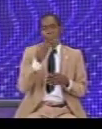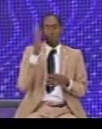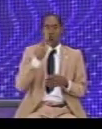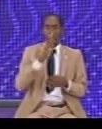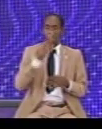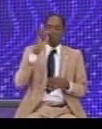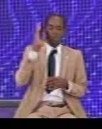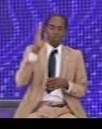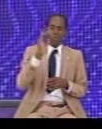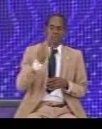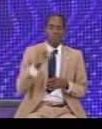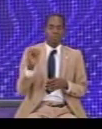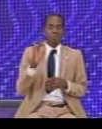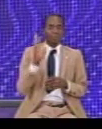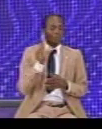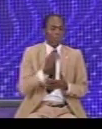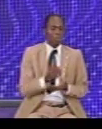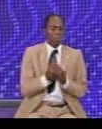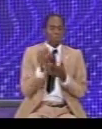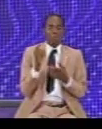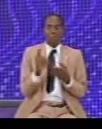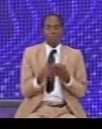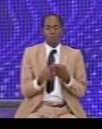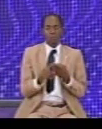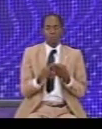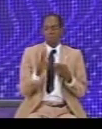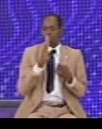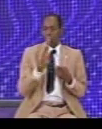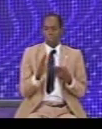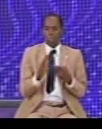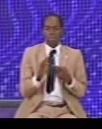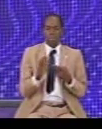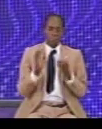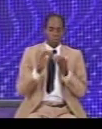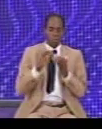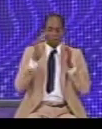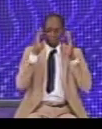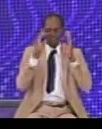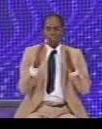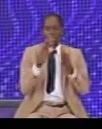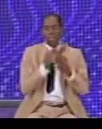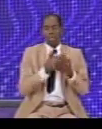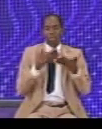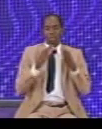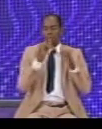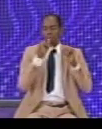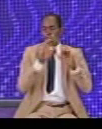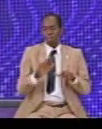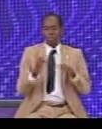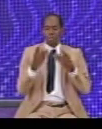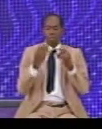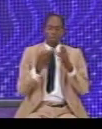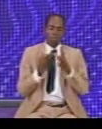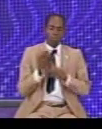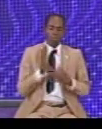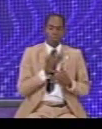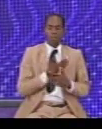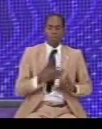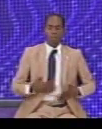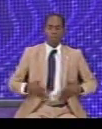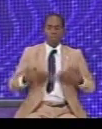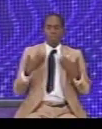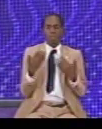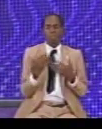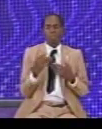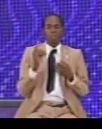pray you speak to him more unto us and let your blessing flow into our lives, not through this year and all the years of our life. We